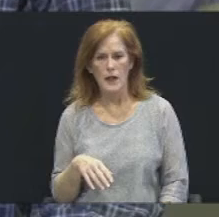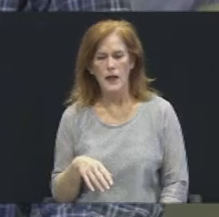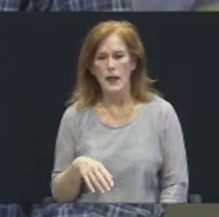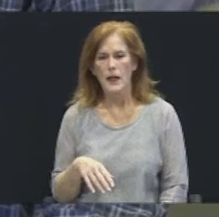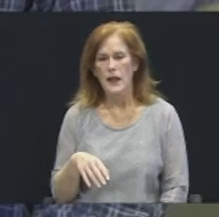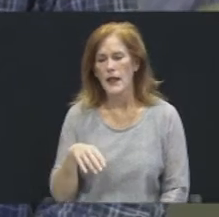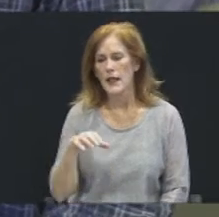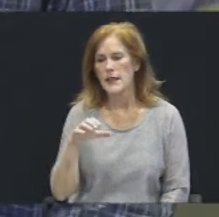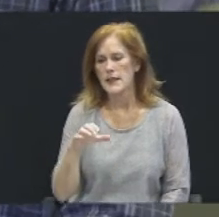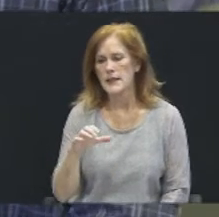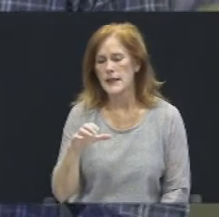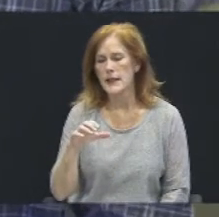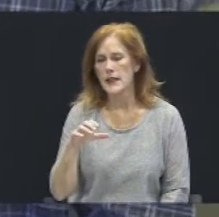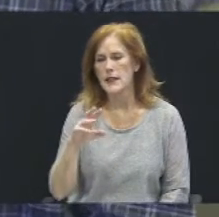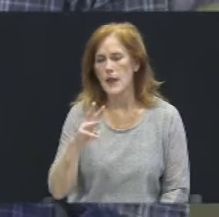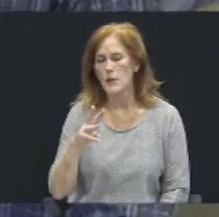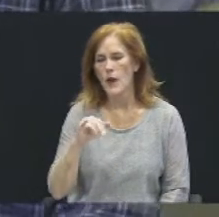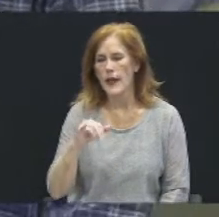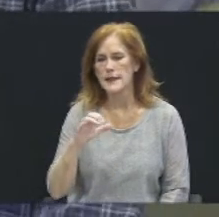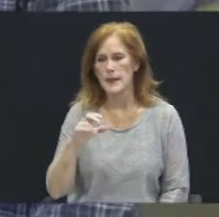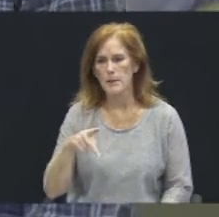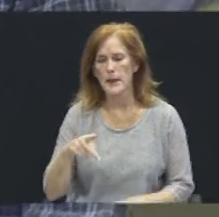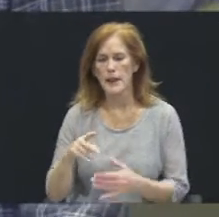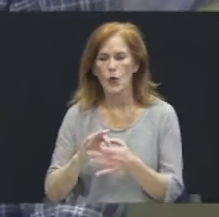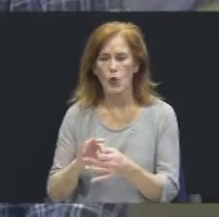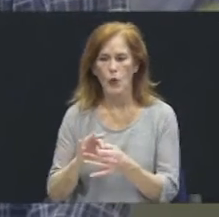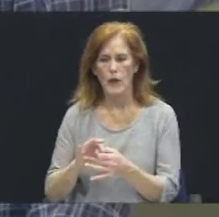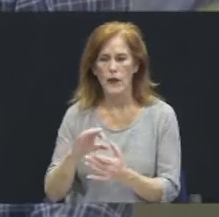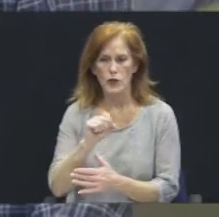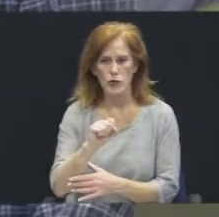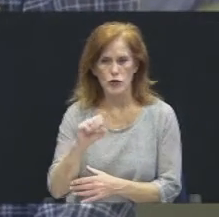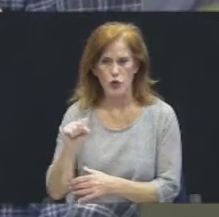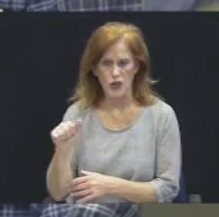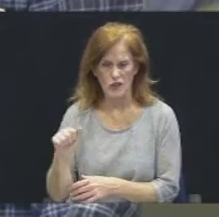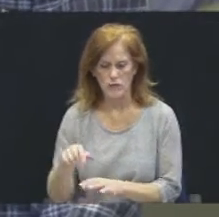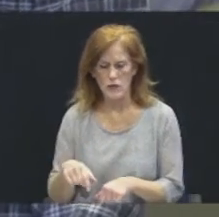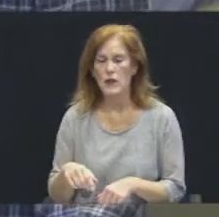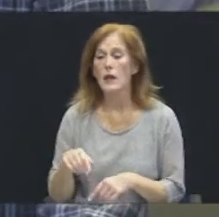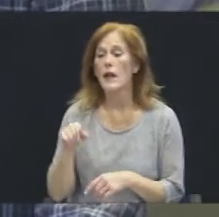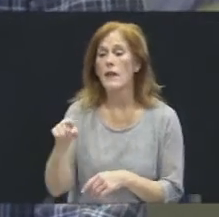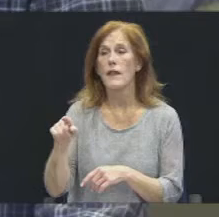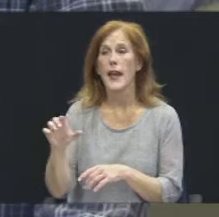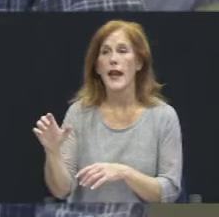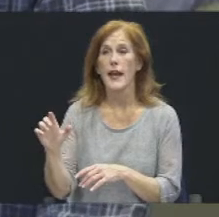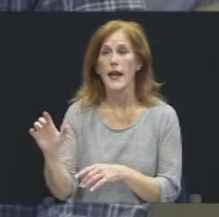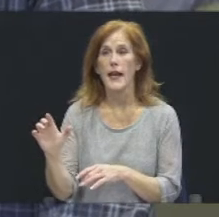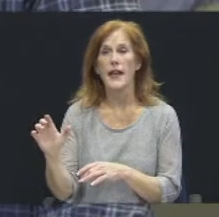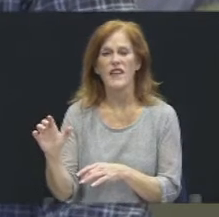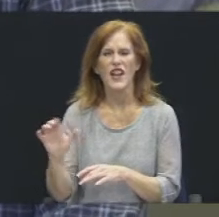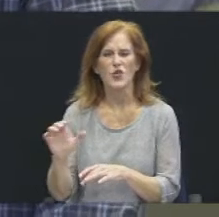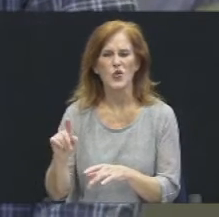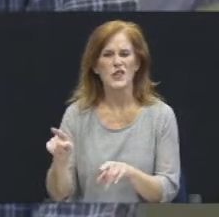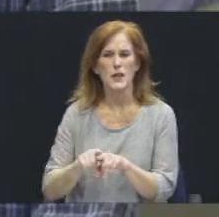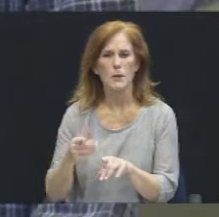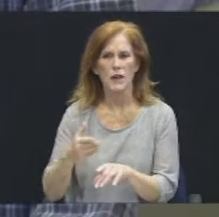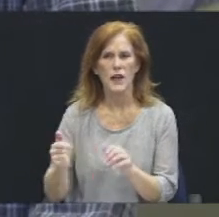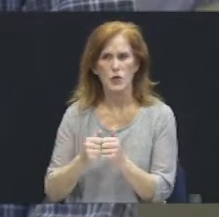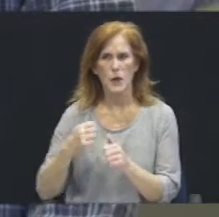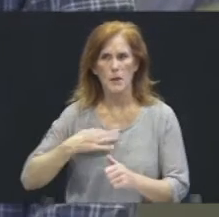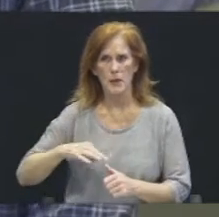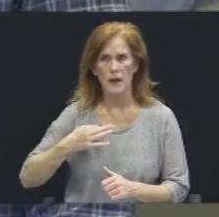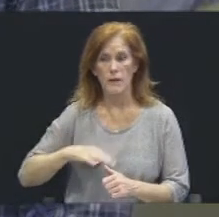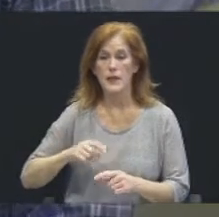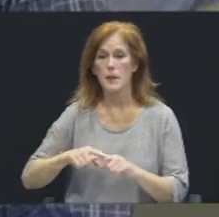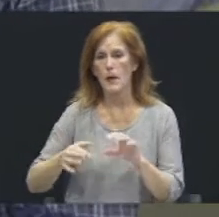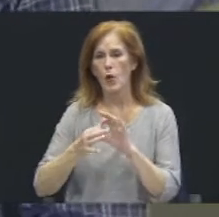CPWIC, CPWIC through Social Security. They do the same thing through Easter Seals. And then